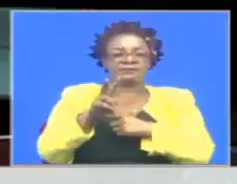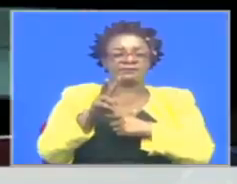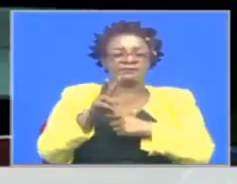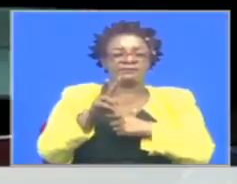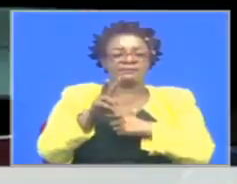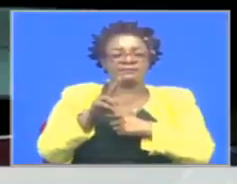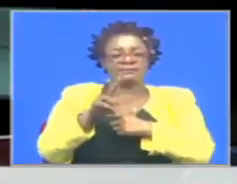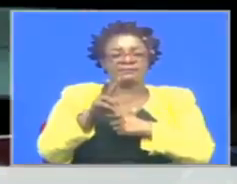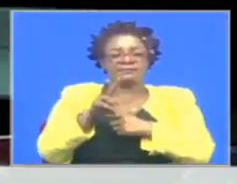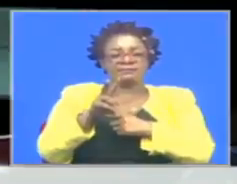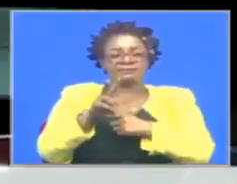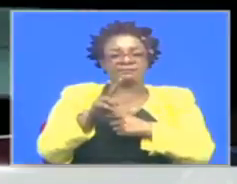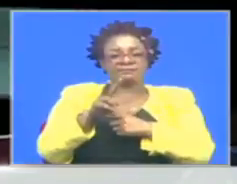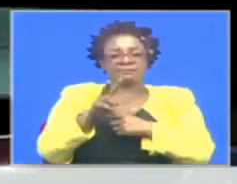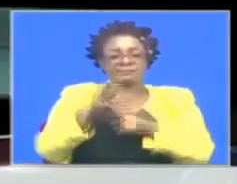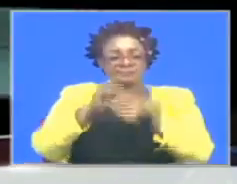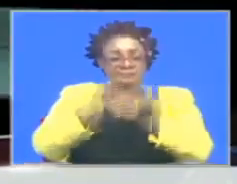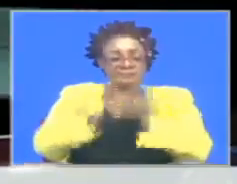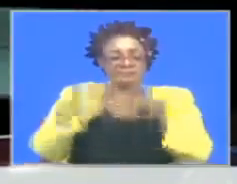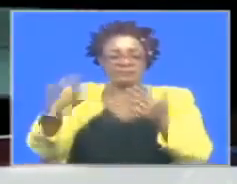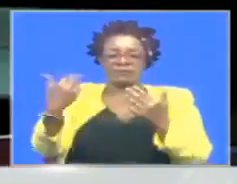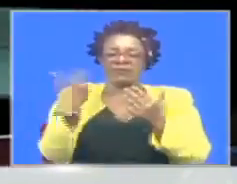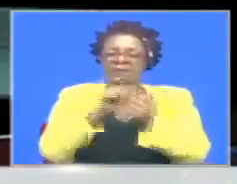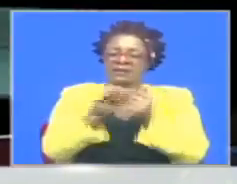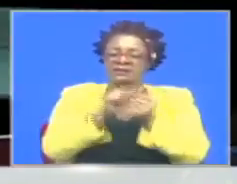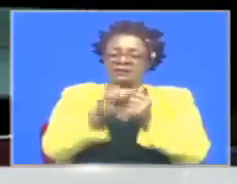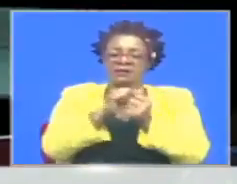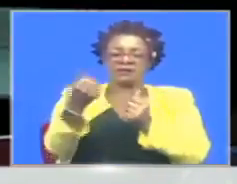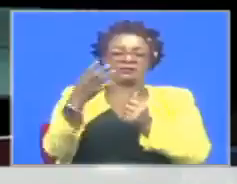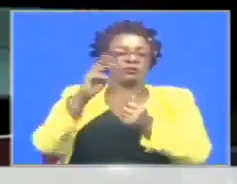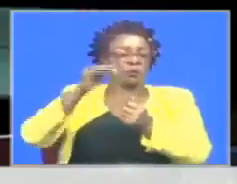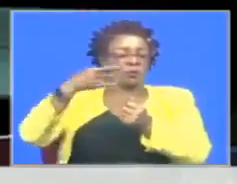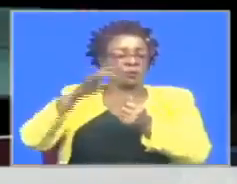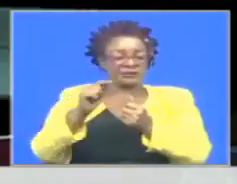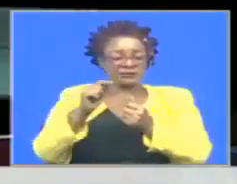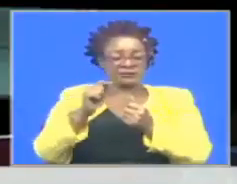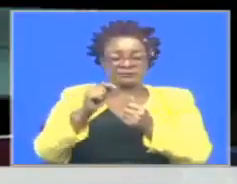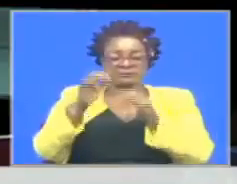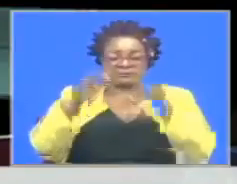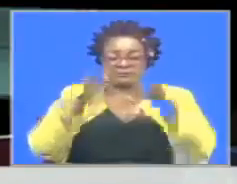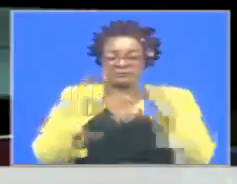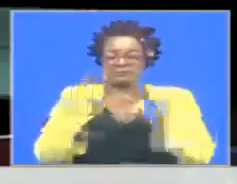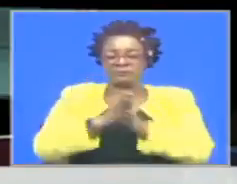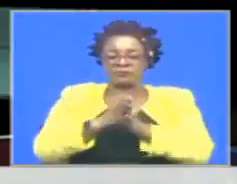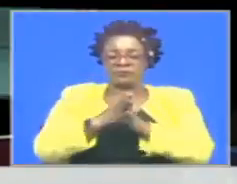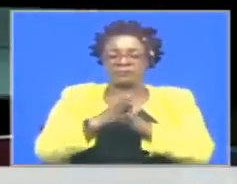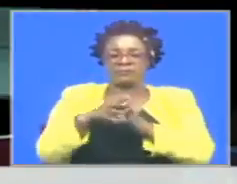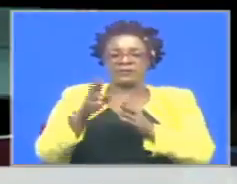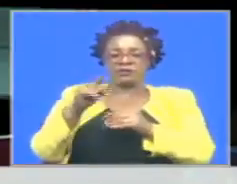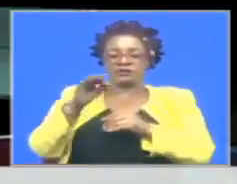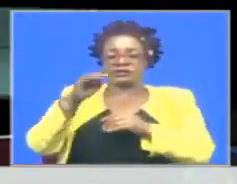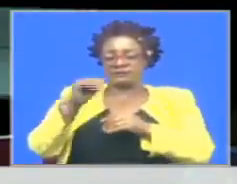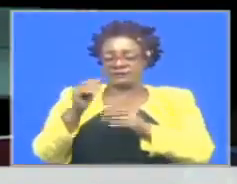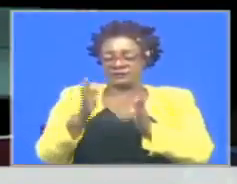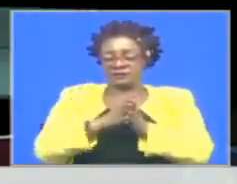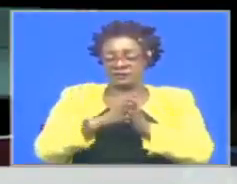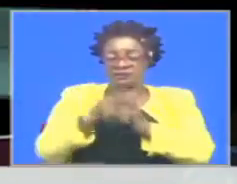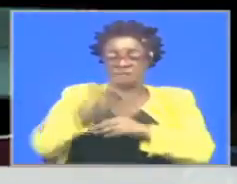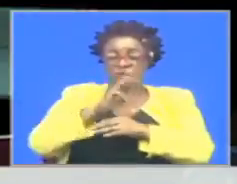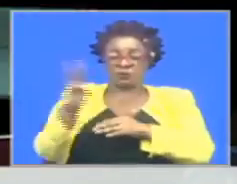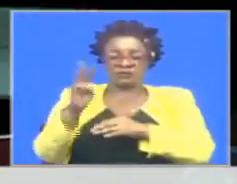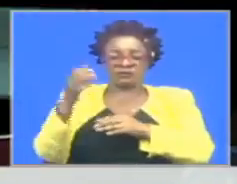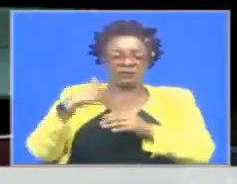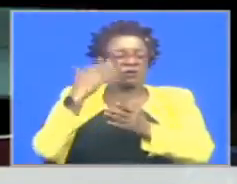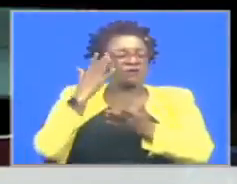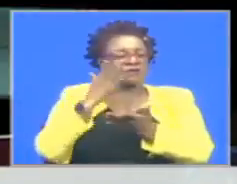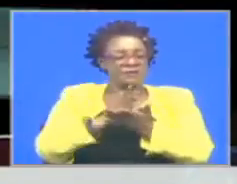Now, with dwindling returns from maize and wheat farming, farmers from the North Rift and Western regions are now diversifying and taking up silkworm